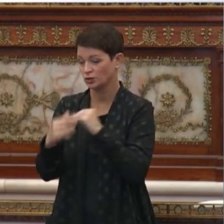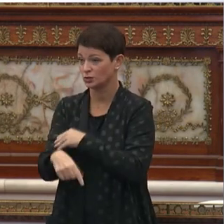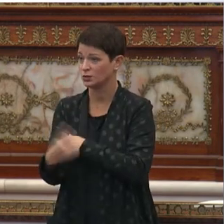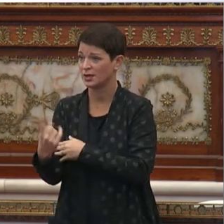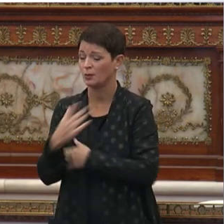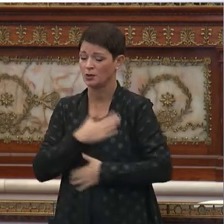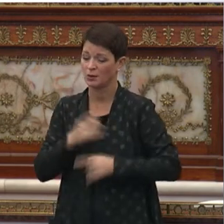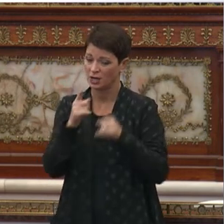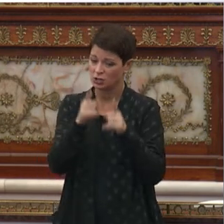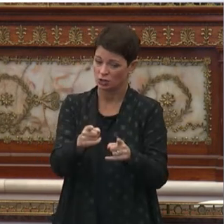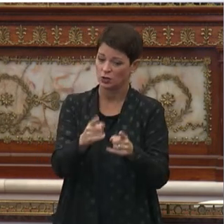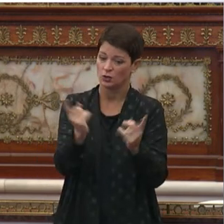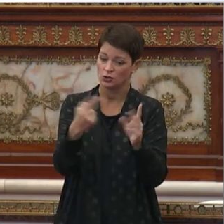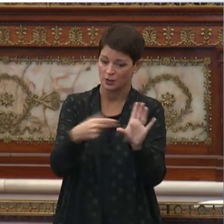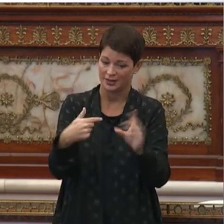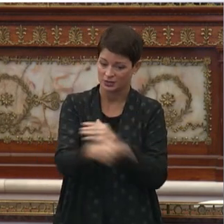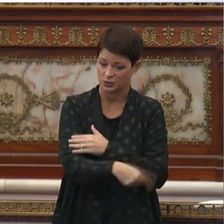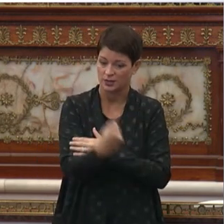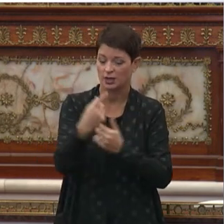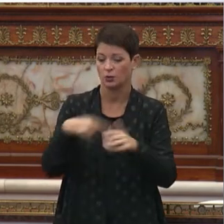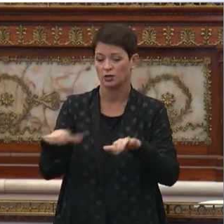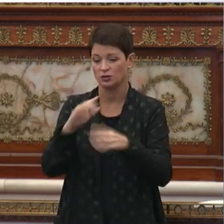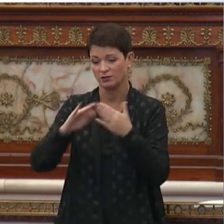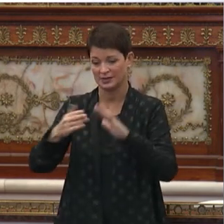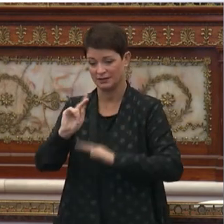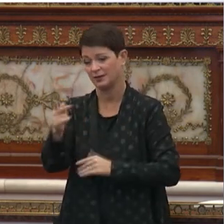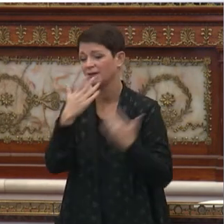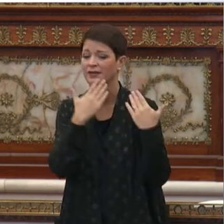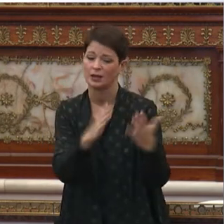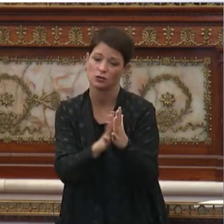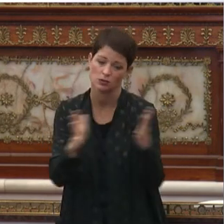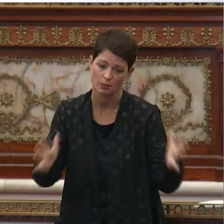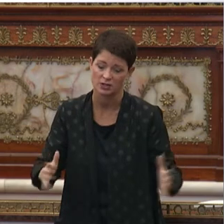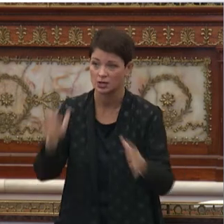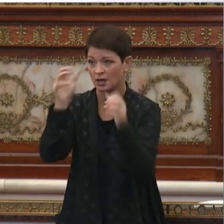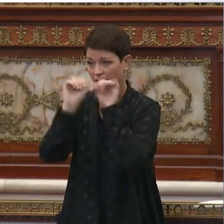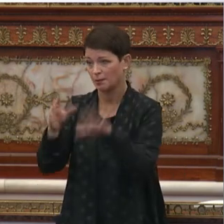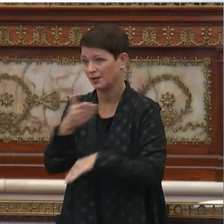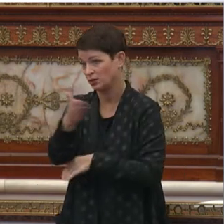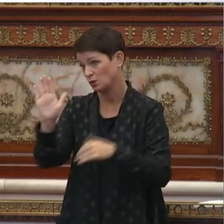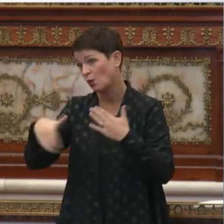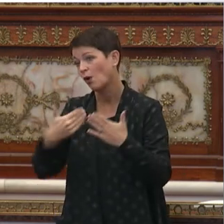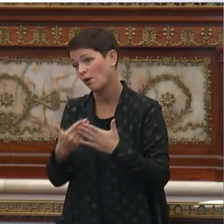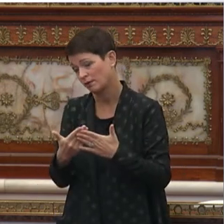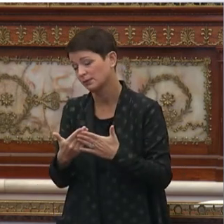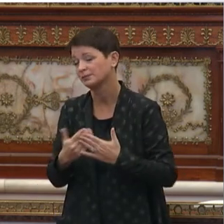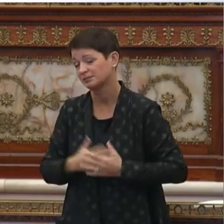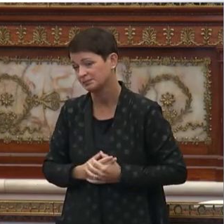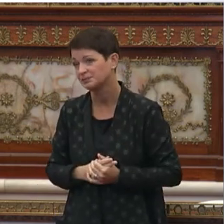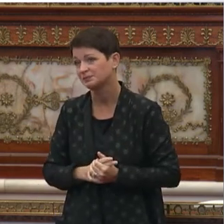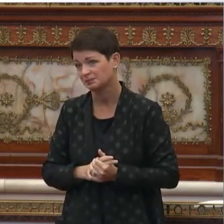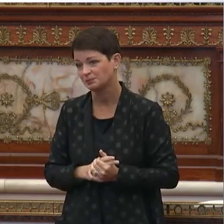today, and we appreciate all for the city of Philadelphia. Thank you so much. God bless you all.